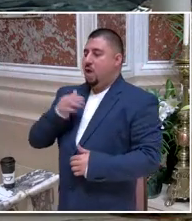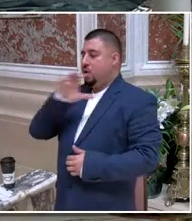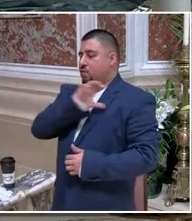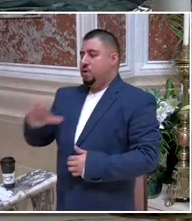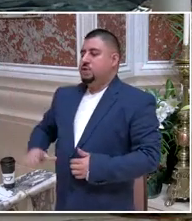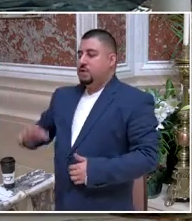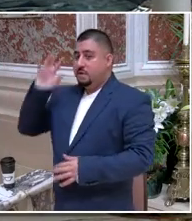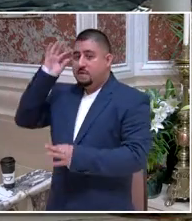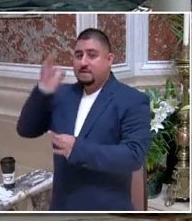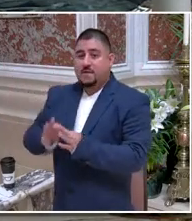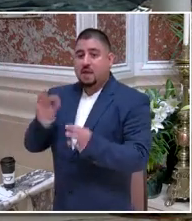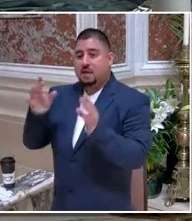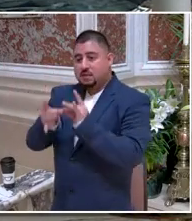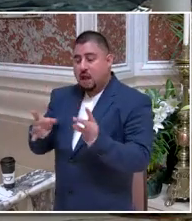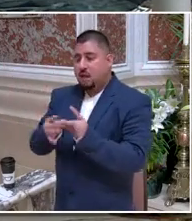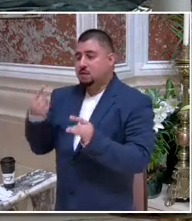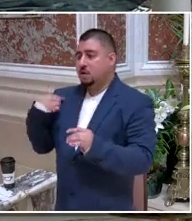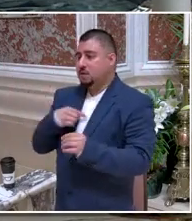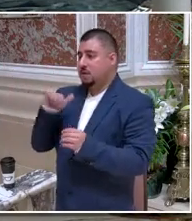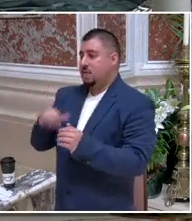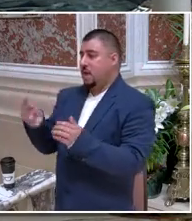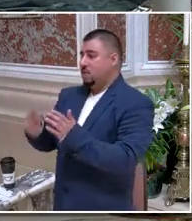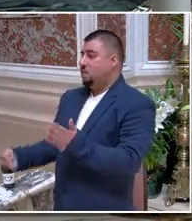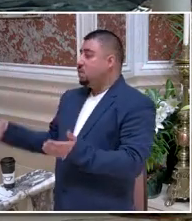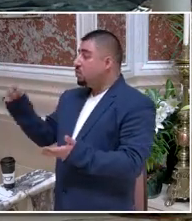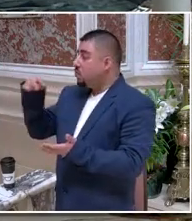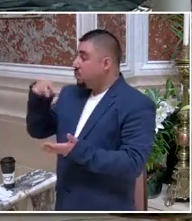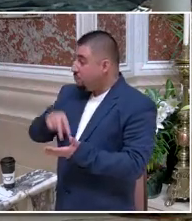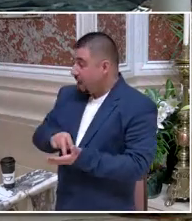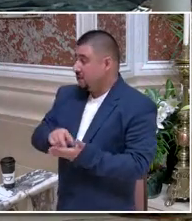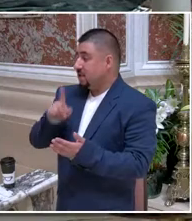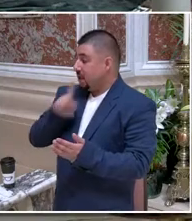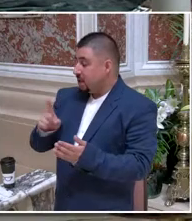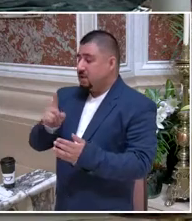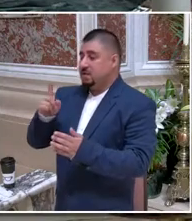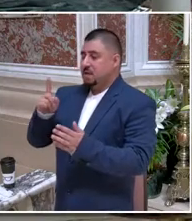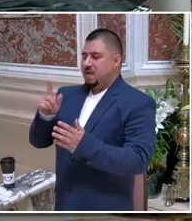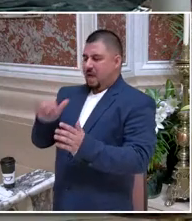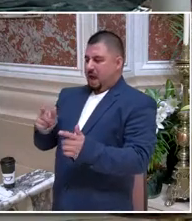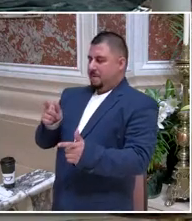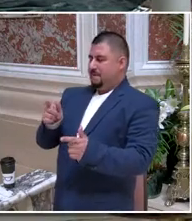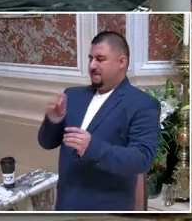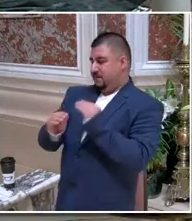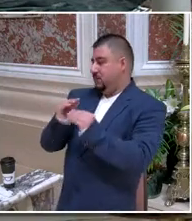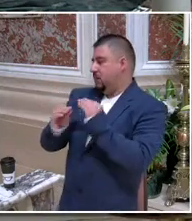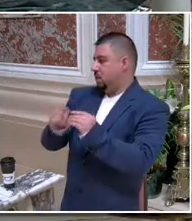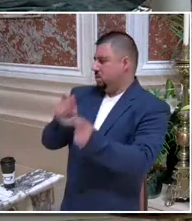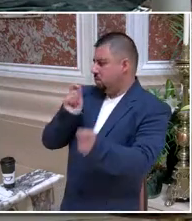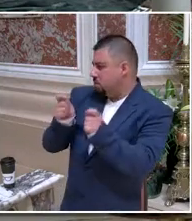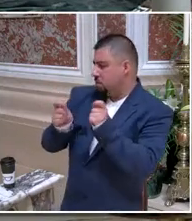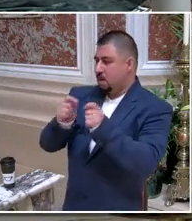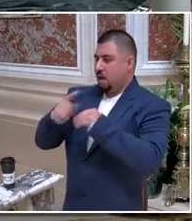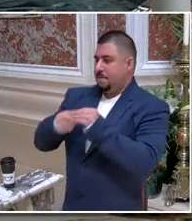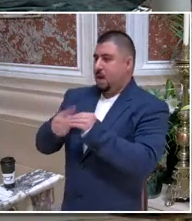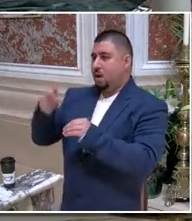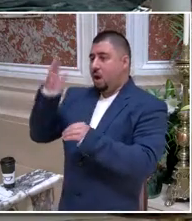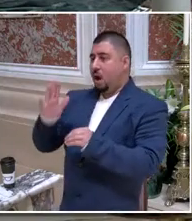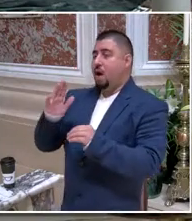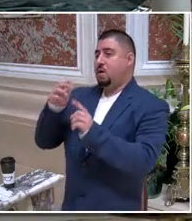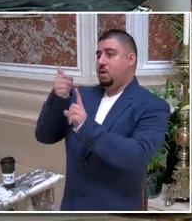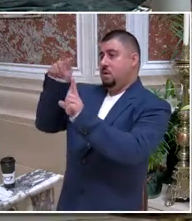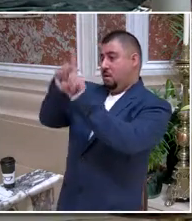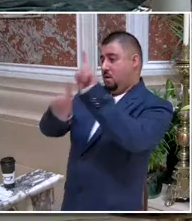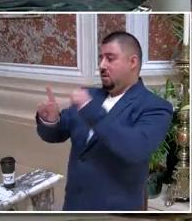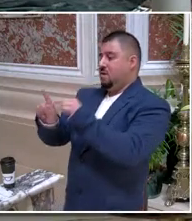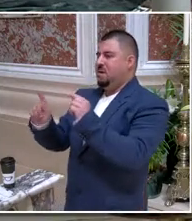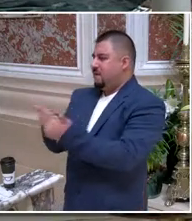faith tells us that the resurrection is the correction and the transformation of all